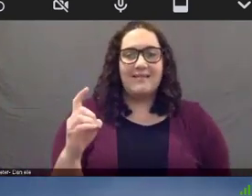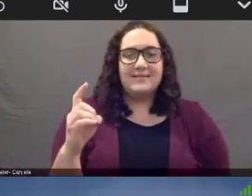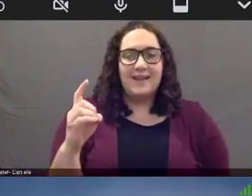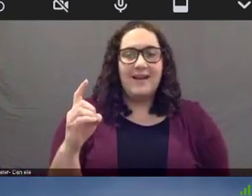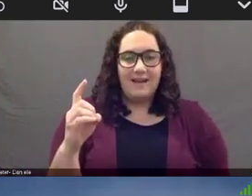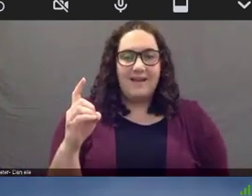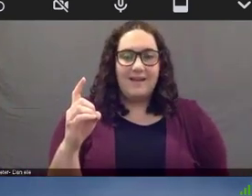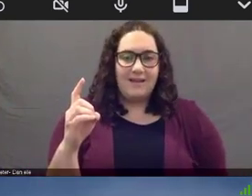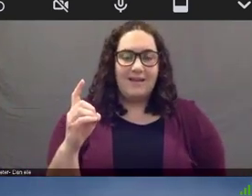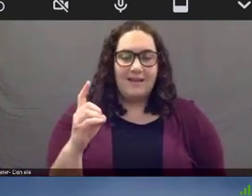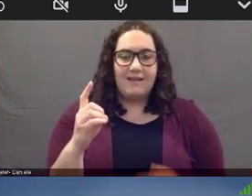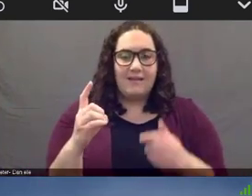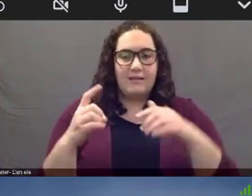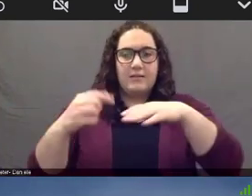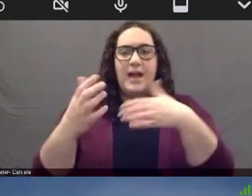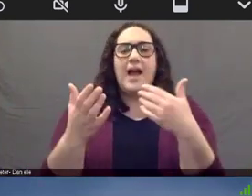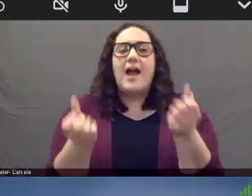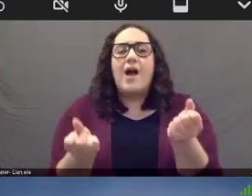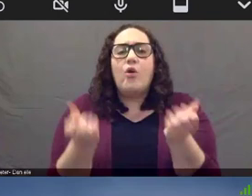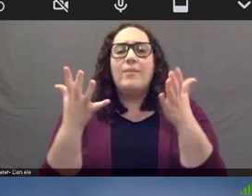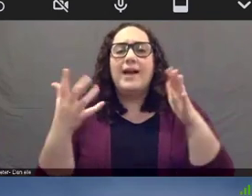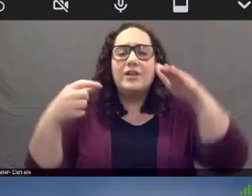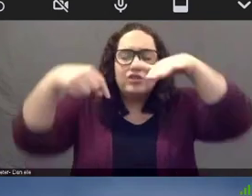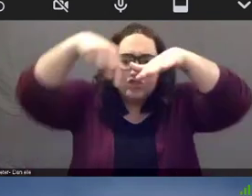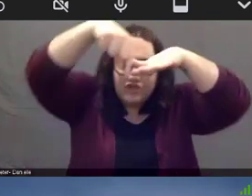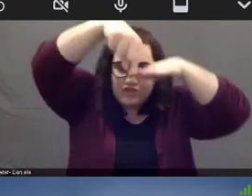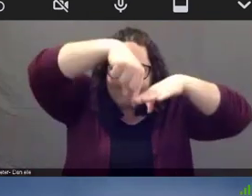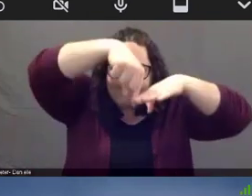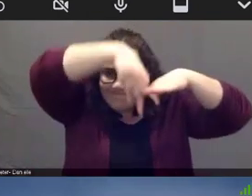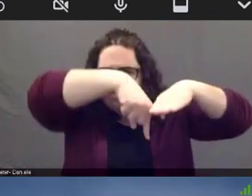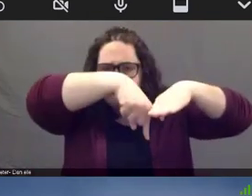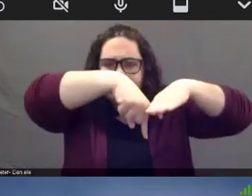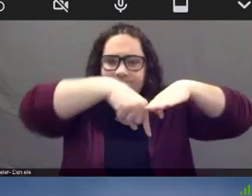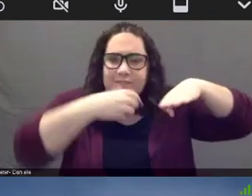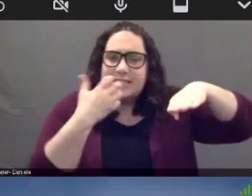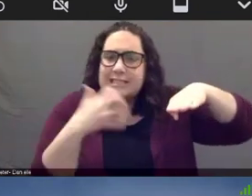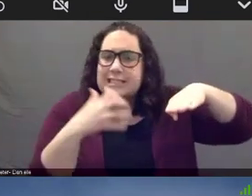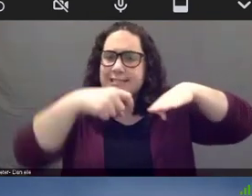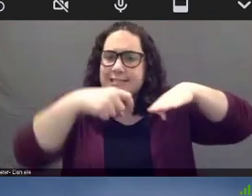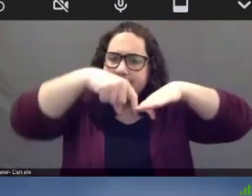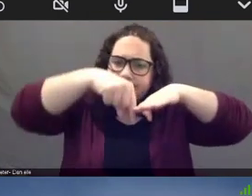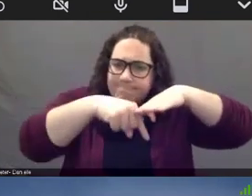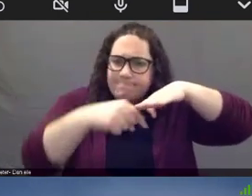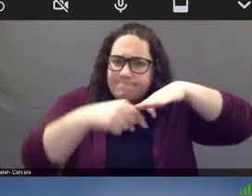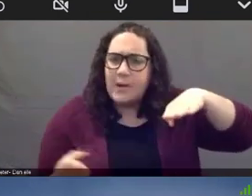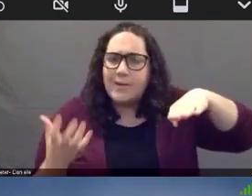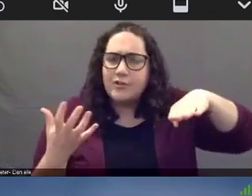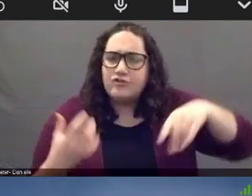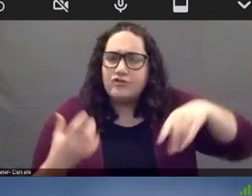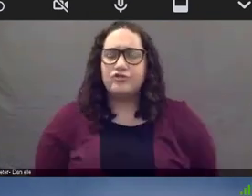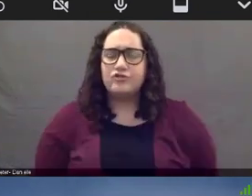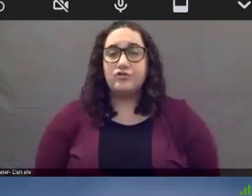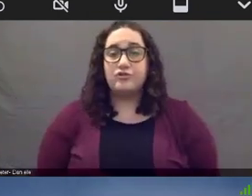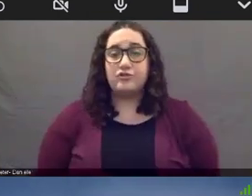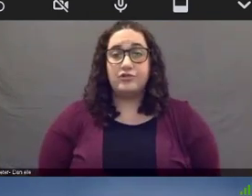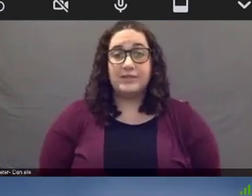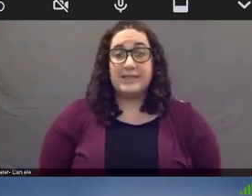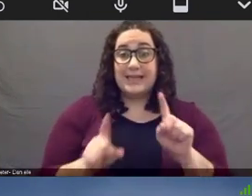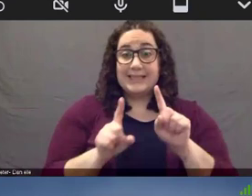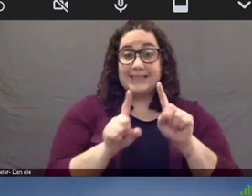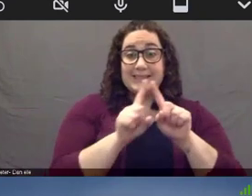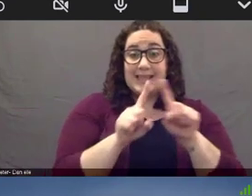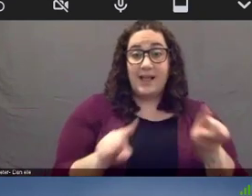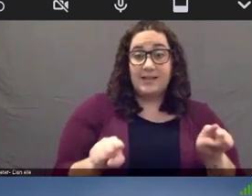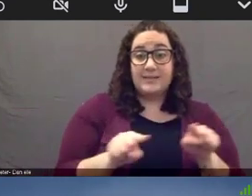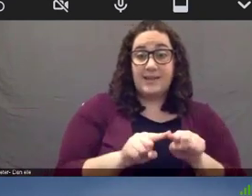symmetry. Right? And once delta is bigger than L, then it's no longer semi-infinite.